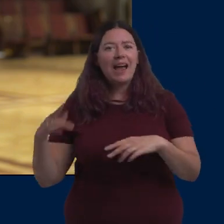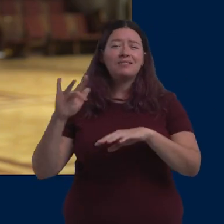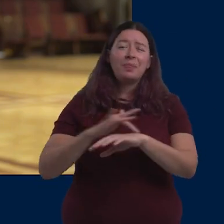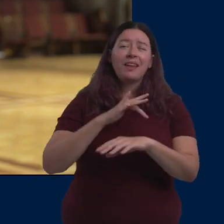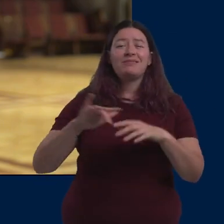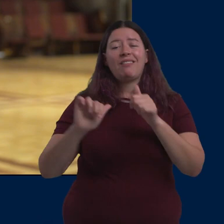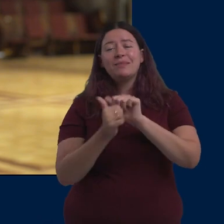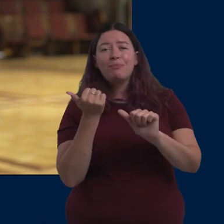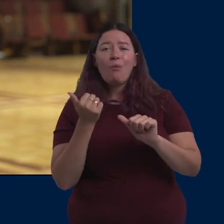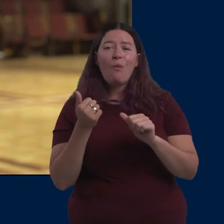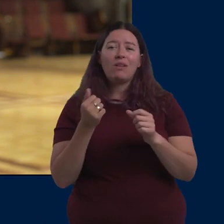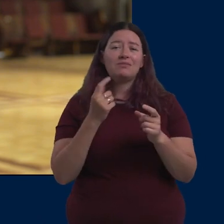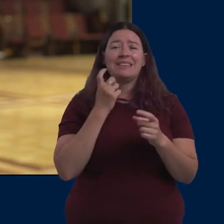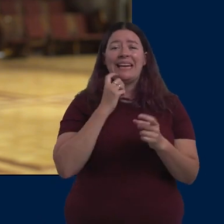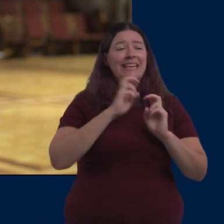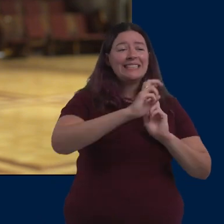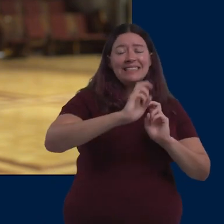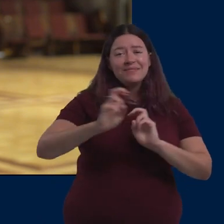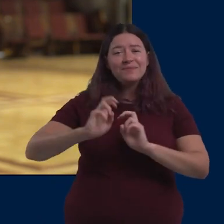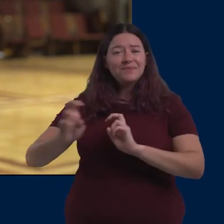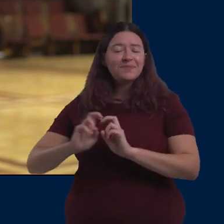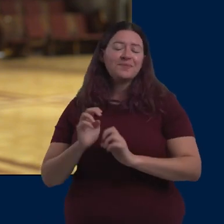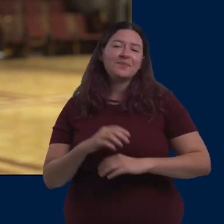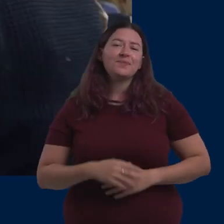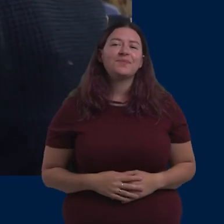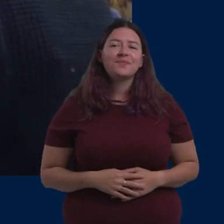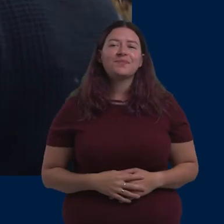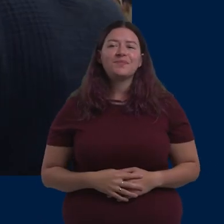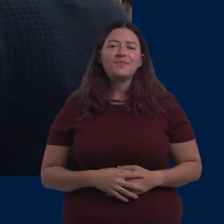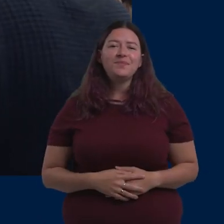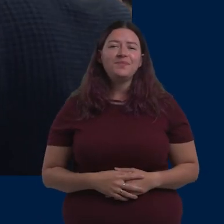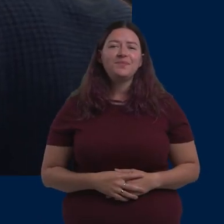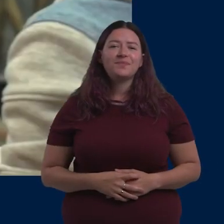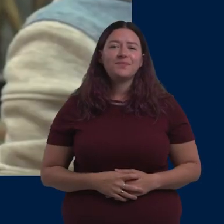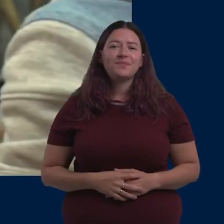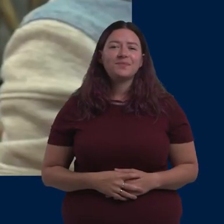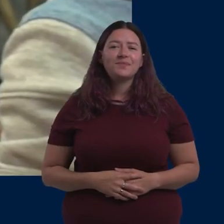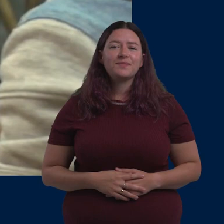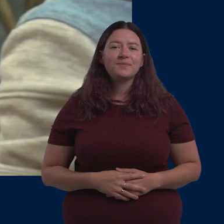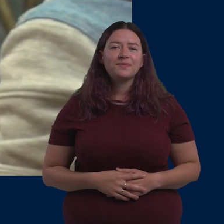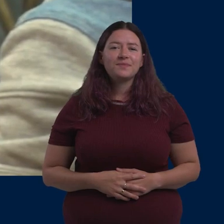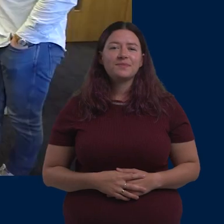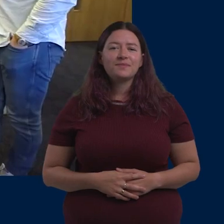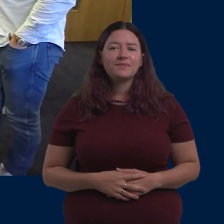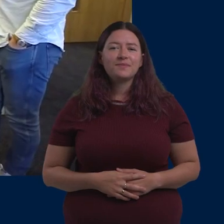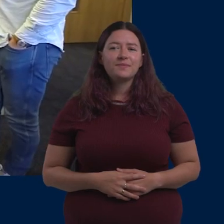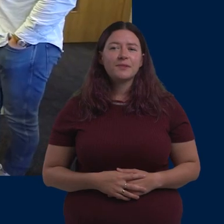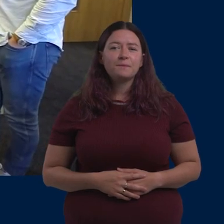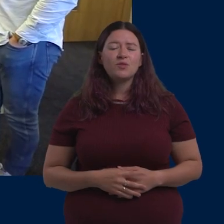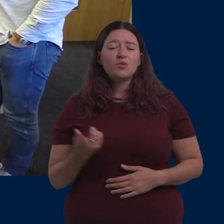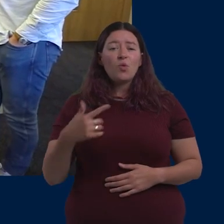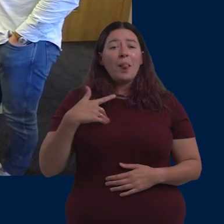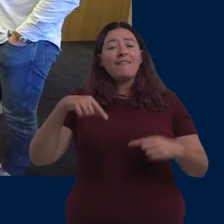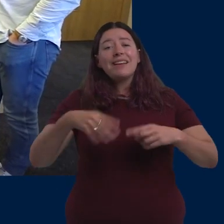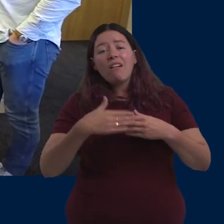theatre, sport, all within easily reachable distance. Make the most of living here for the next few years.